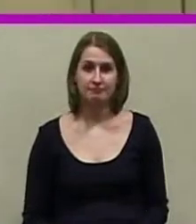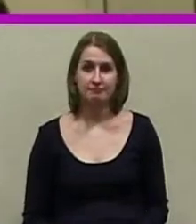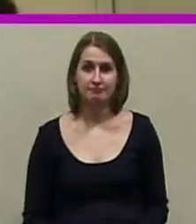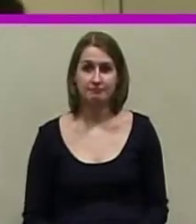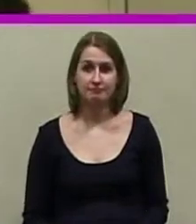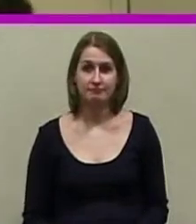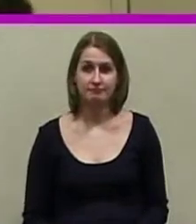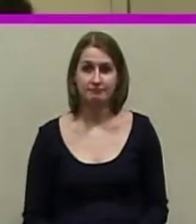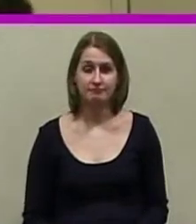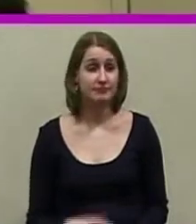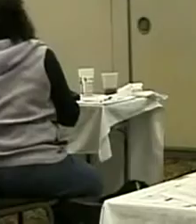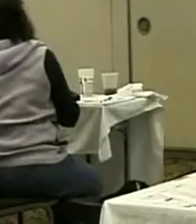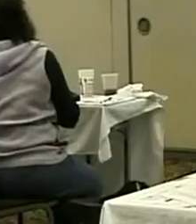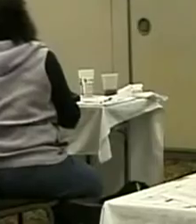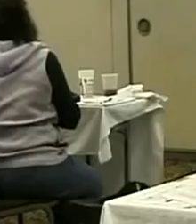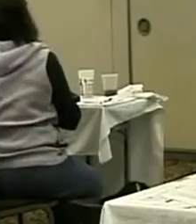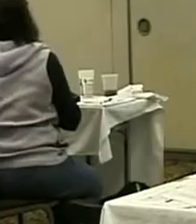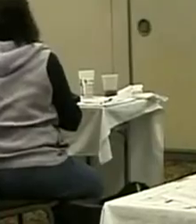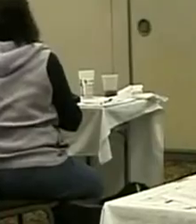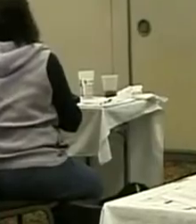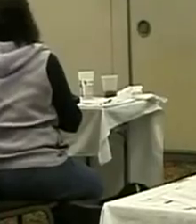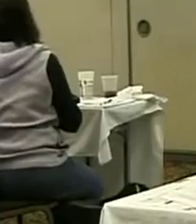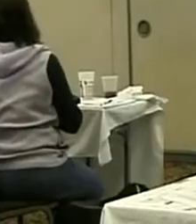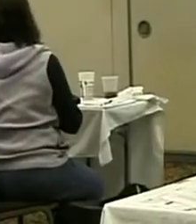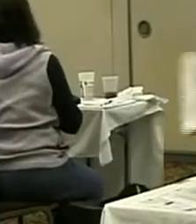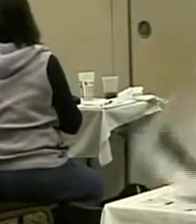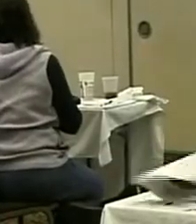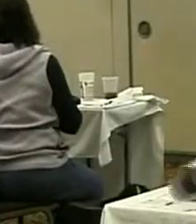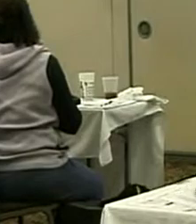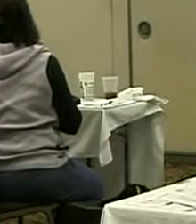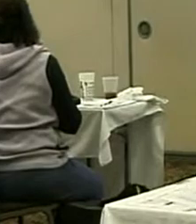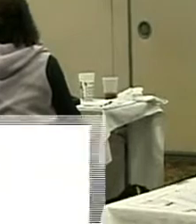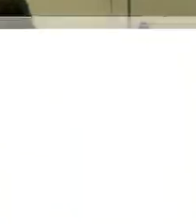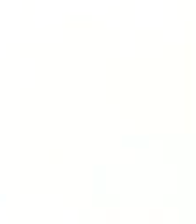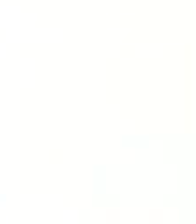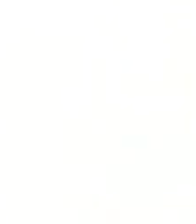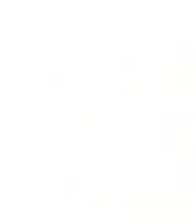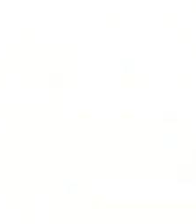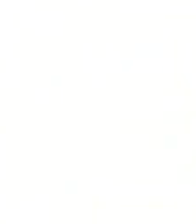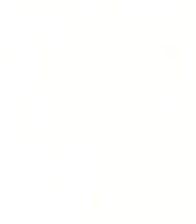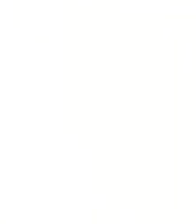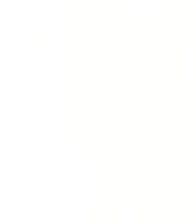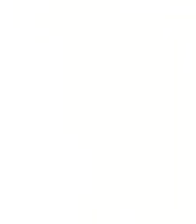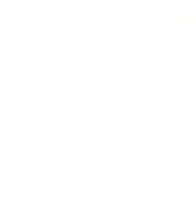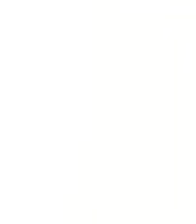If you weren't here before and you want a copy of the blueprints, and you're the first 2 people up here, there's 2 copies.